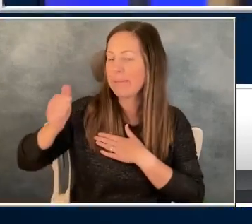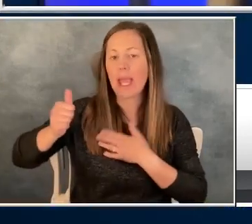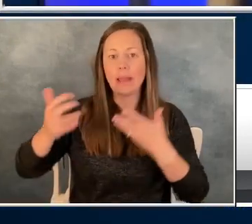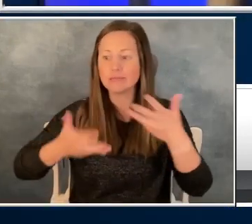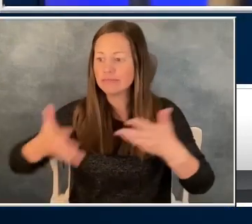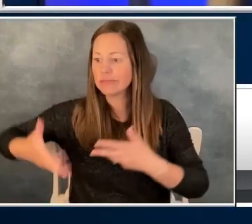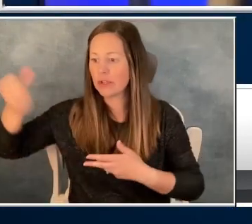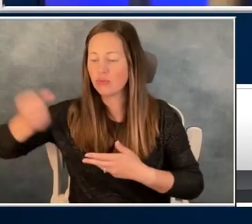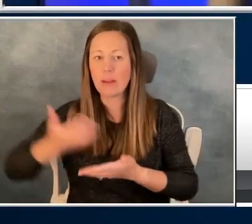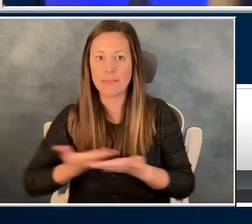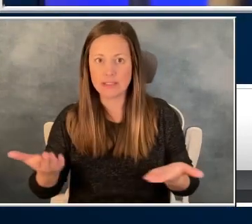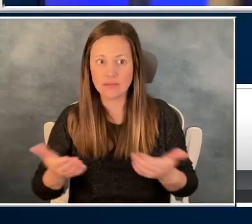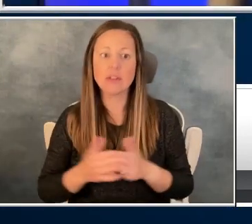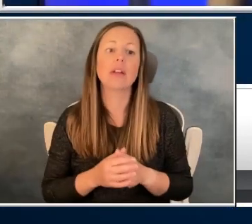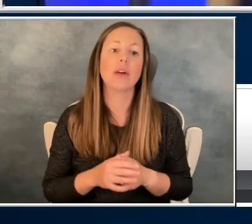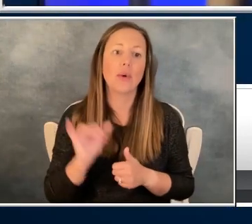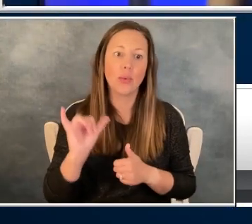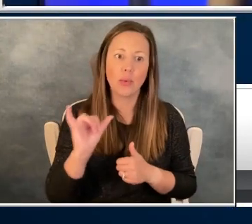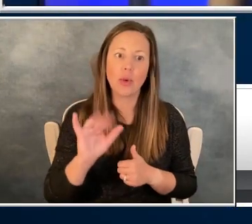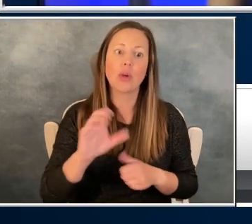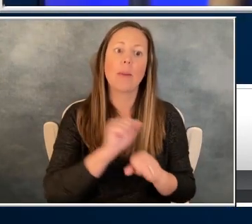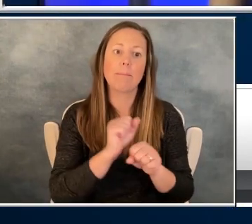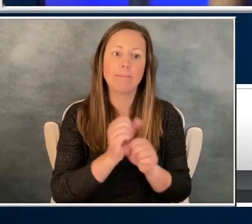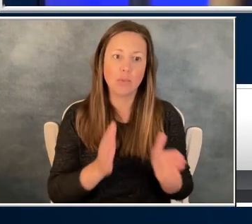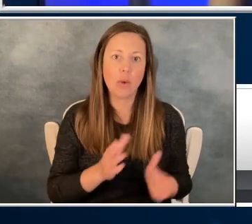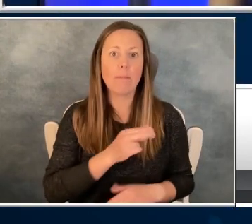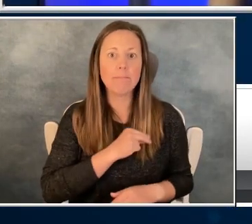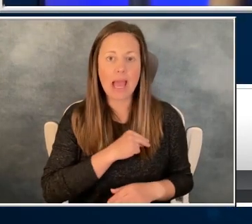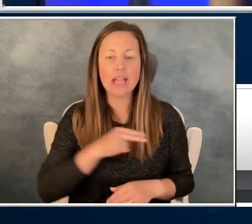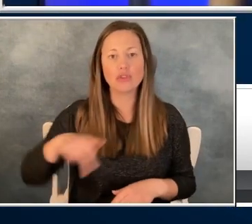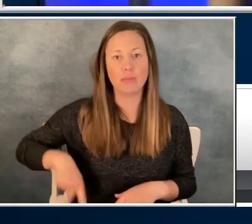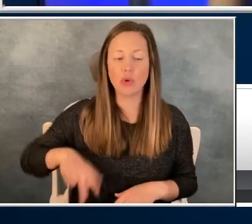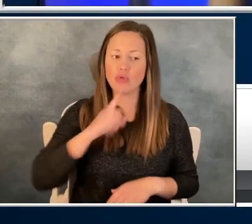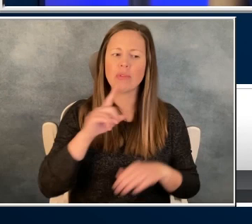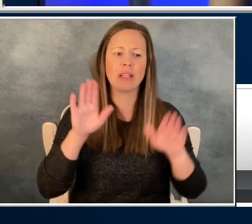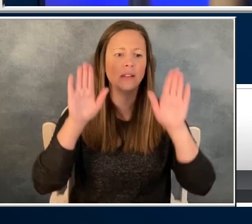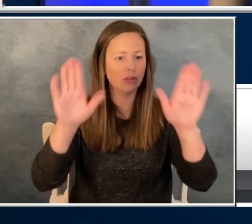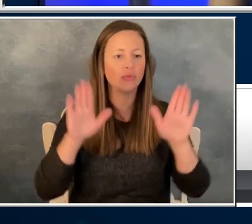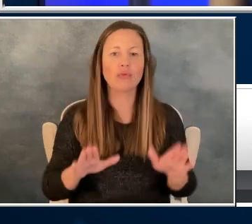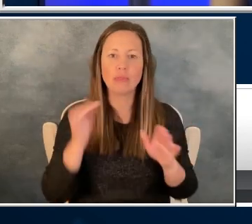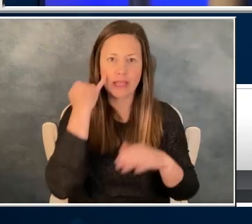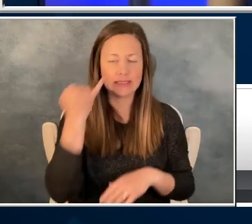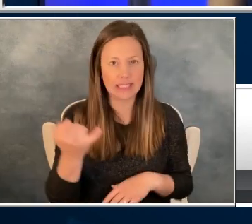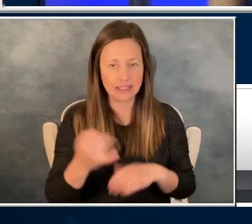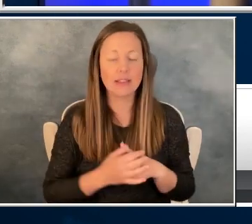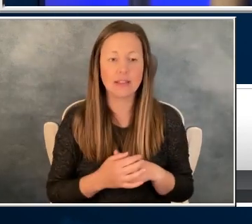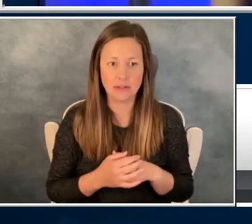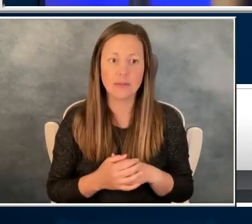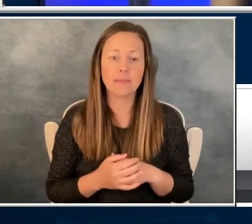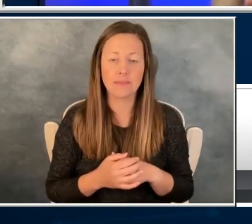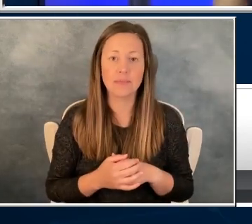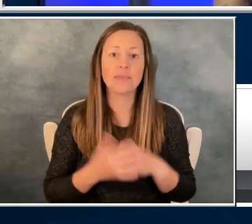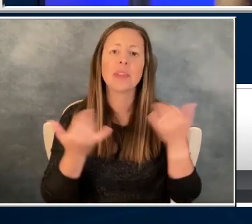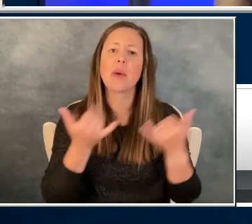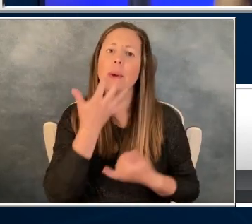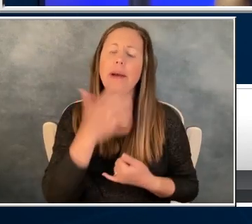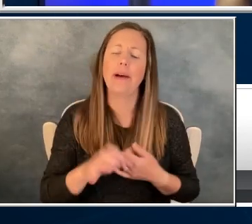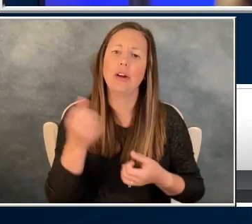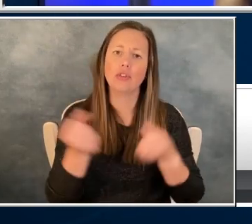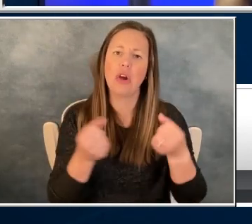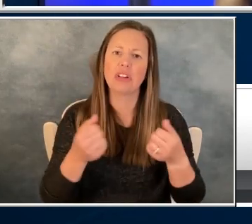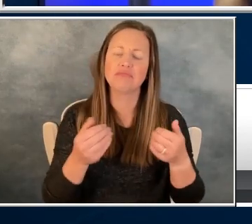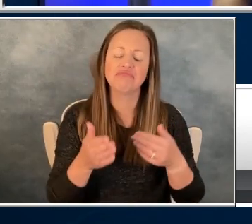the purse or the employee badge is a great idea. Want to move on from hot cars for a minute and talk about just how hot it